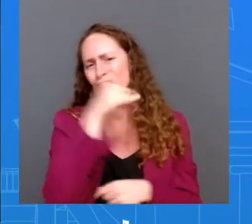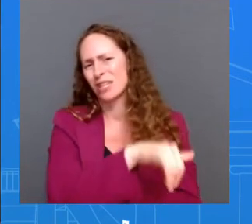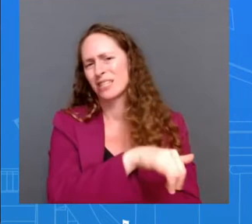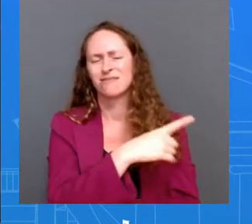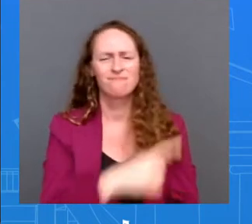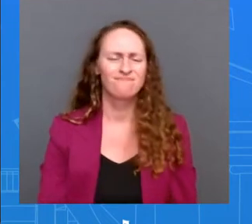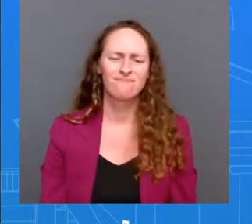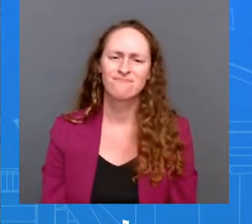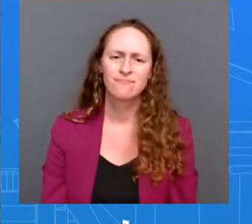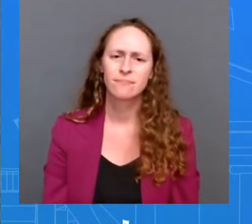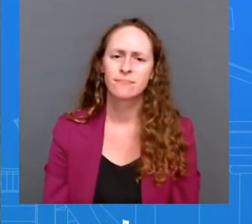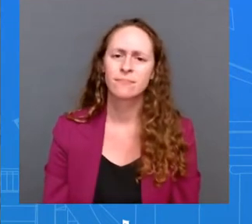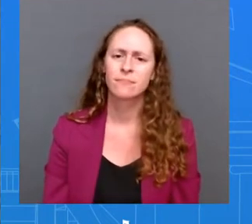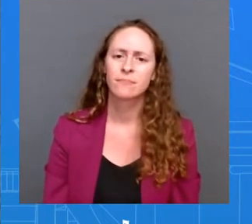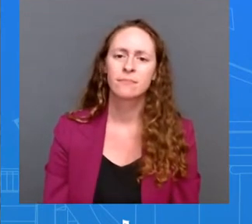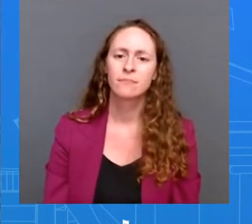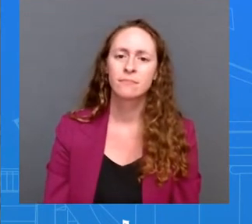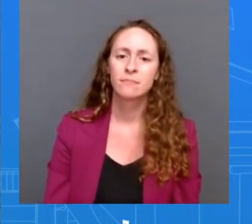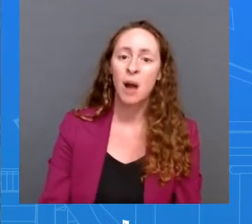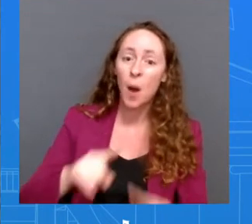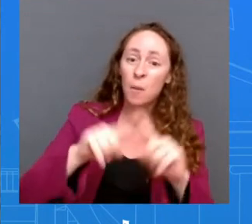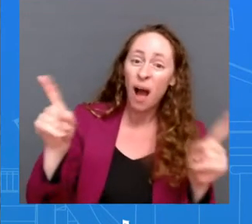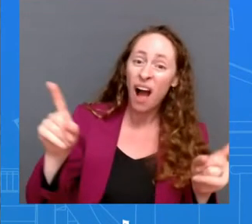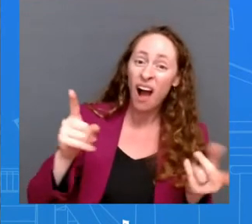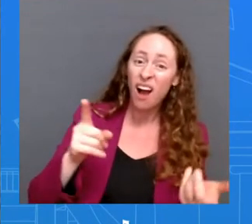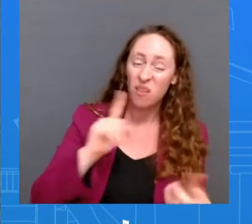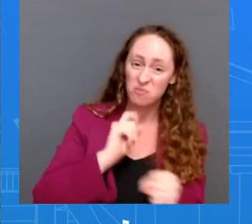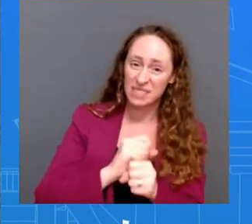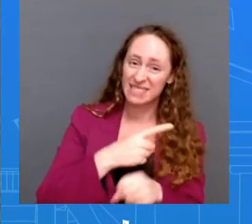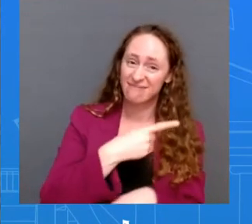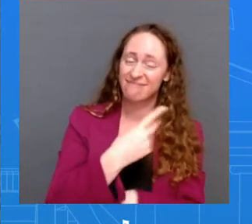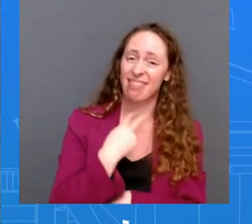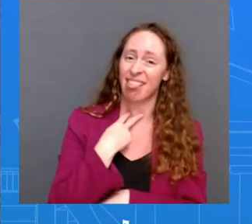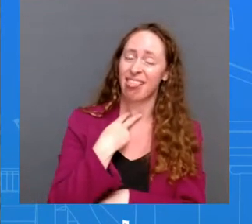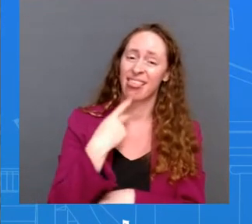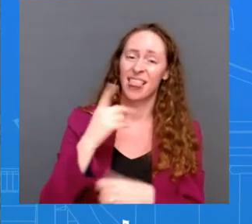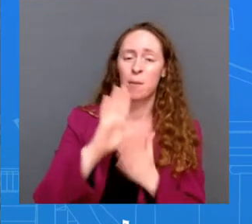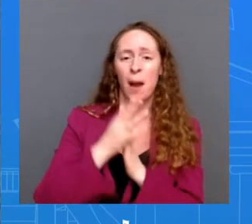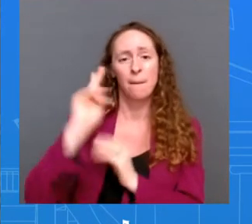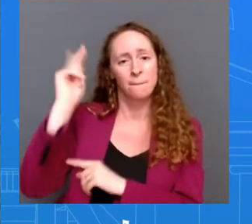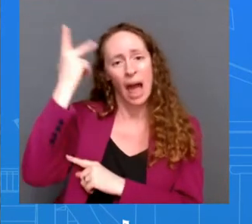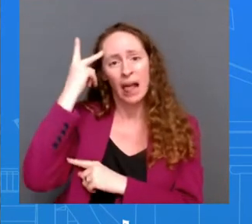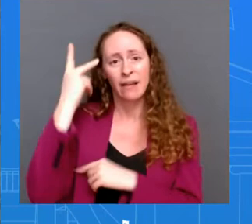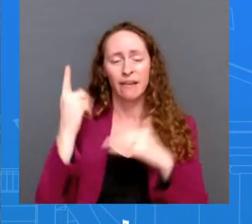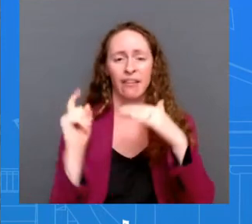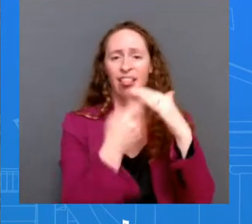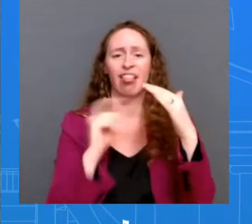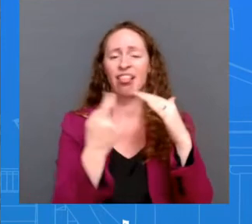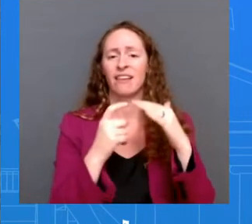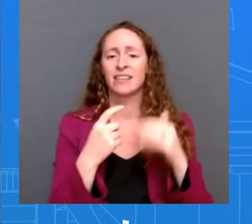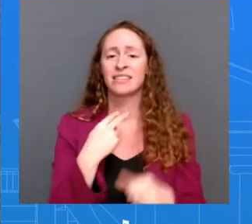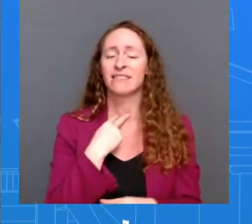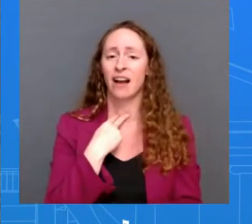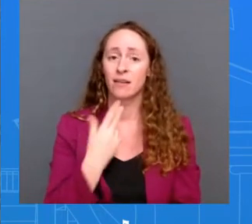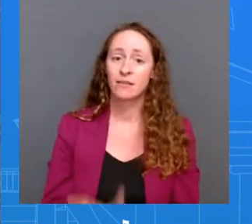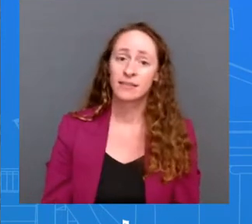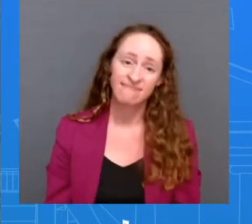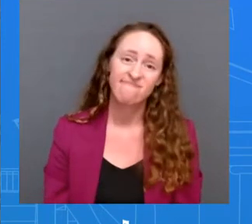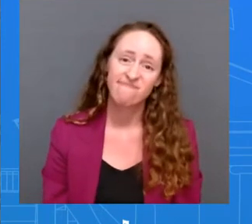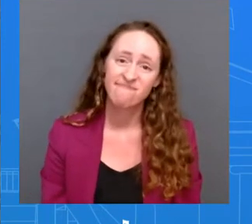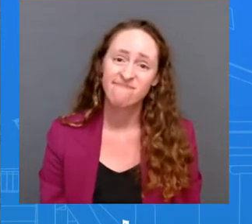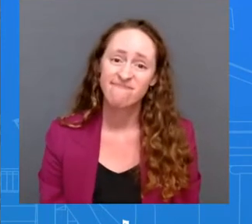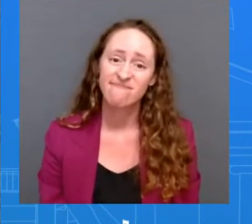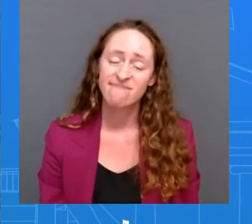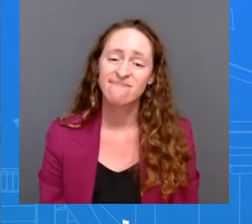pawn here? We think that Brittany and Paul Whelan are being wrongfully detained. They are being